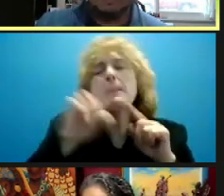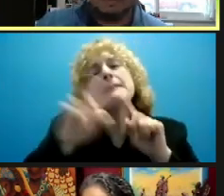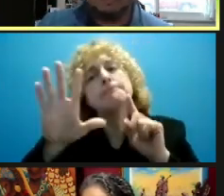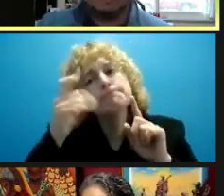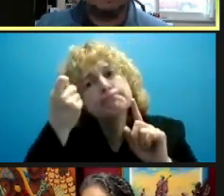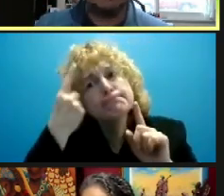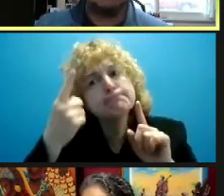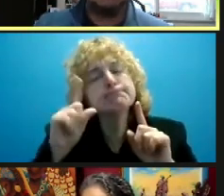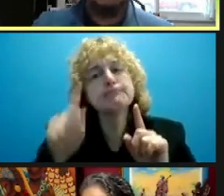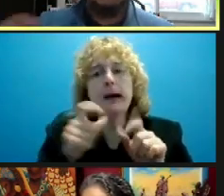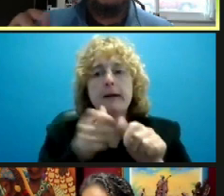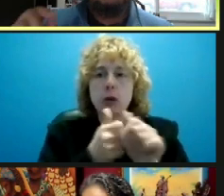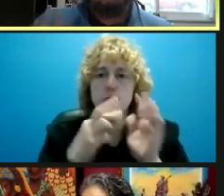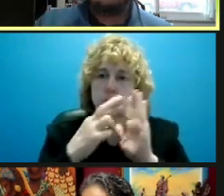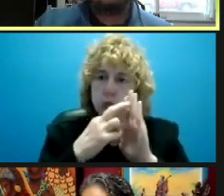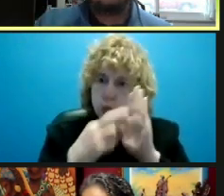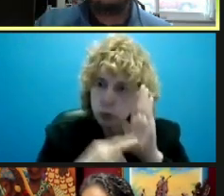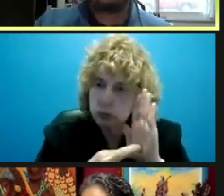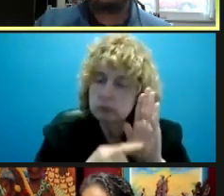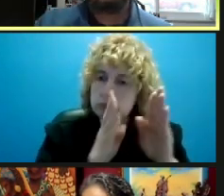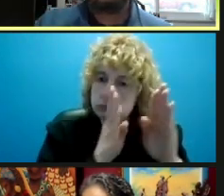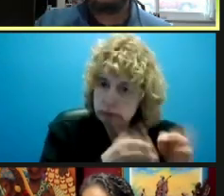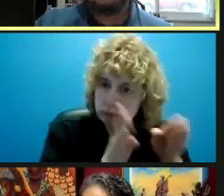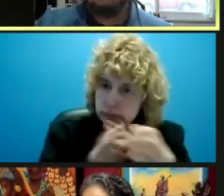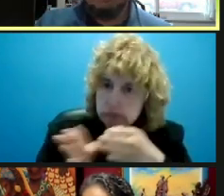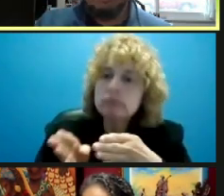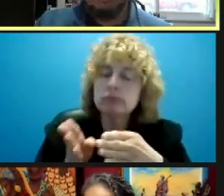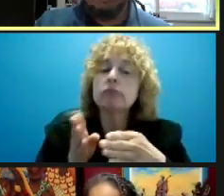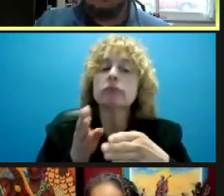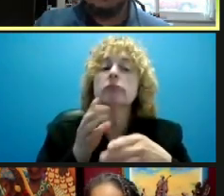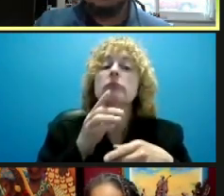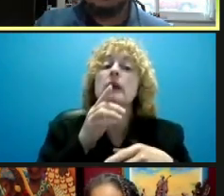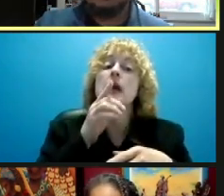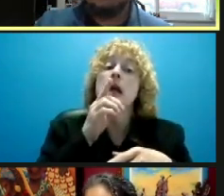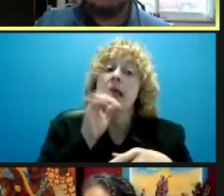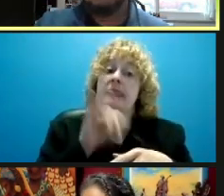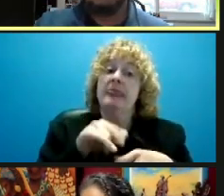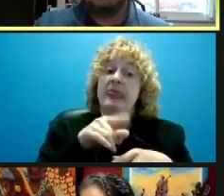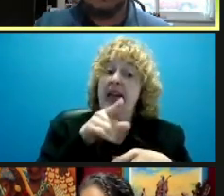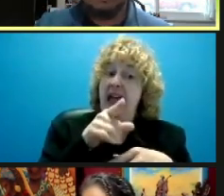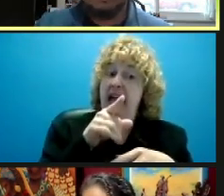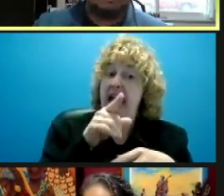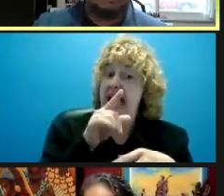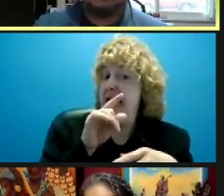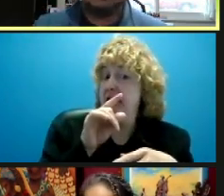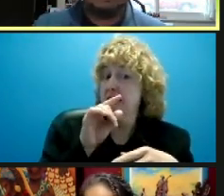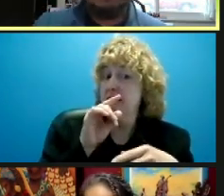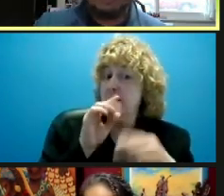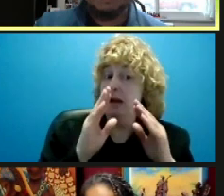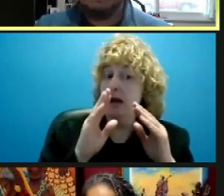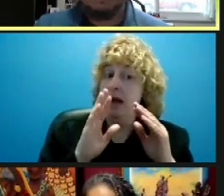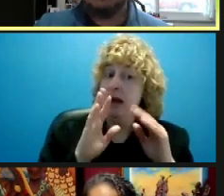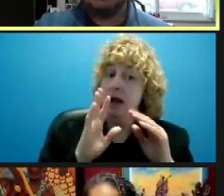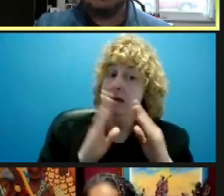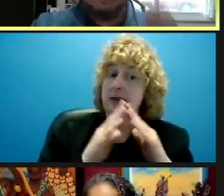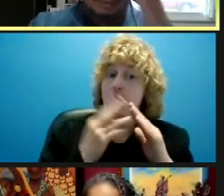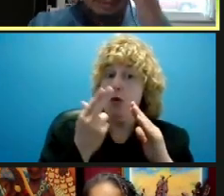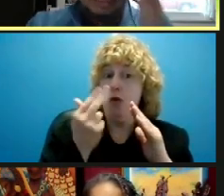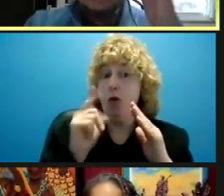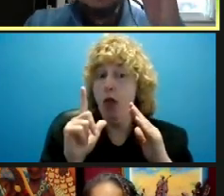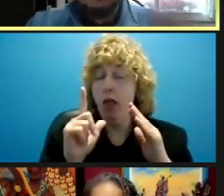rubber rules and all those things. And the one in the HDC would be a town hall. And because it's a town hall, there are no rules. And it's just a back and forward